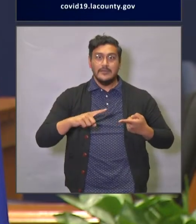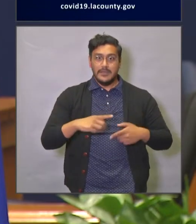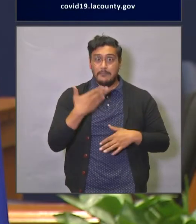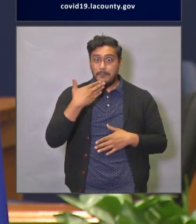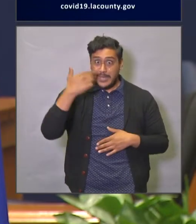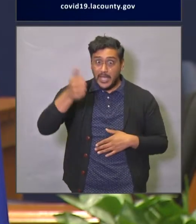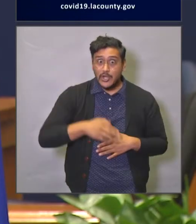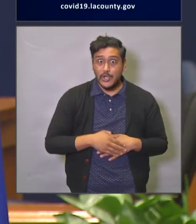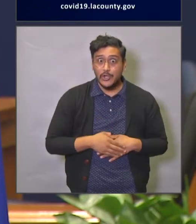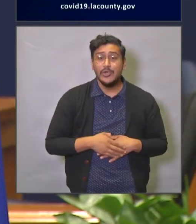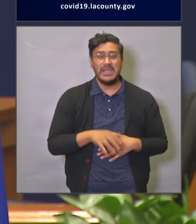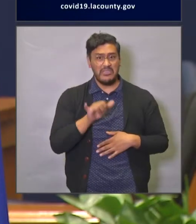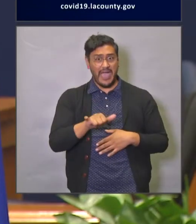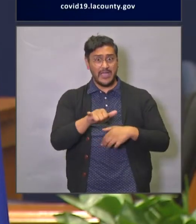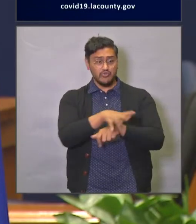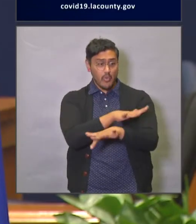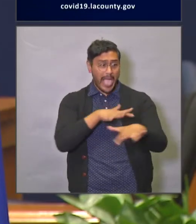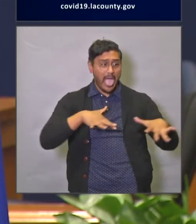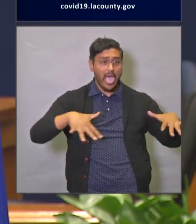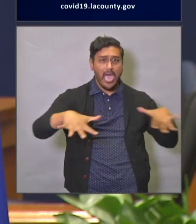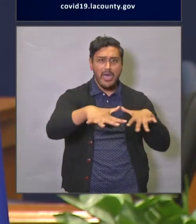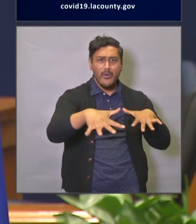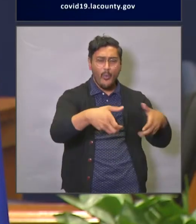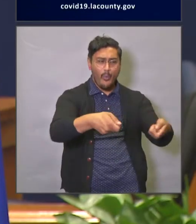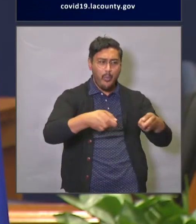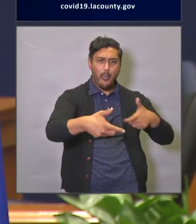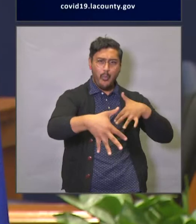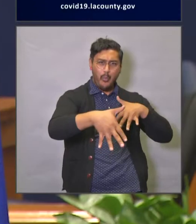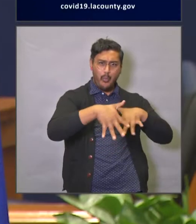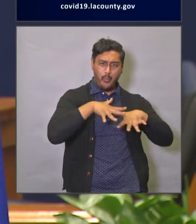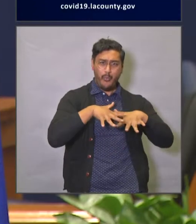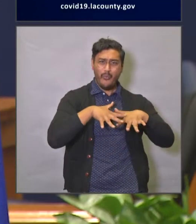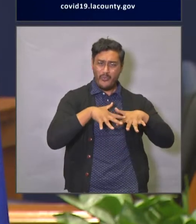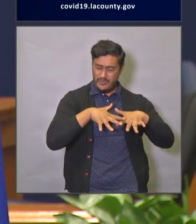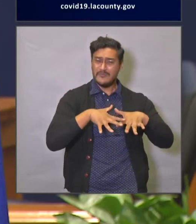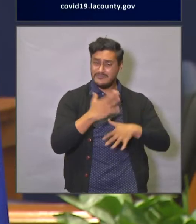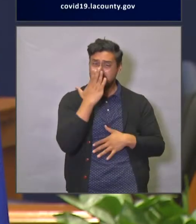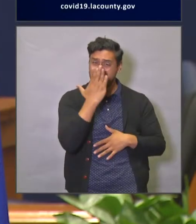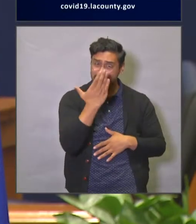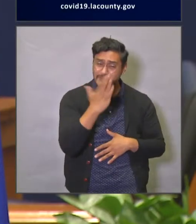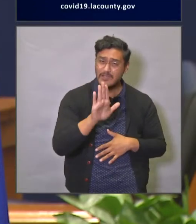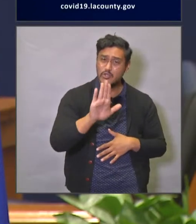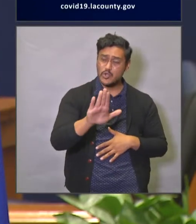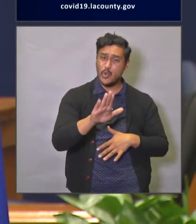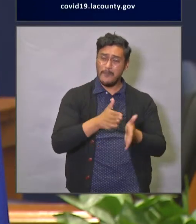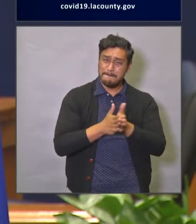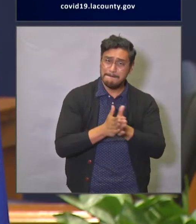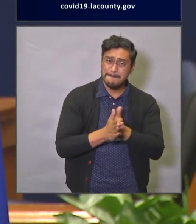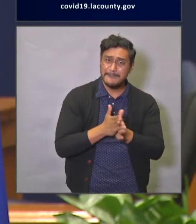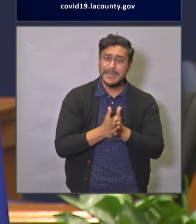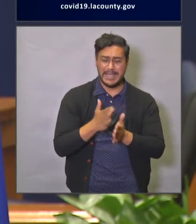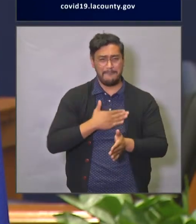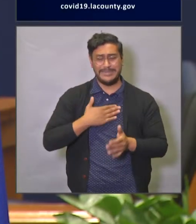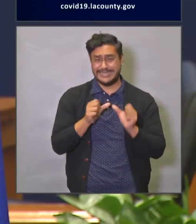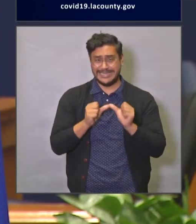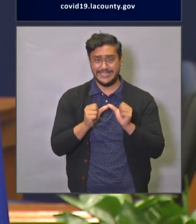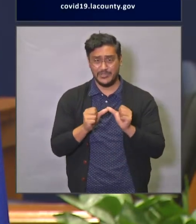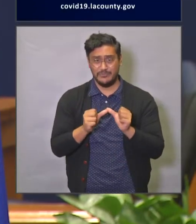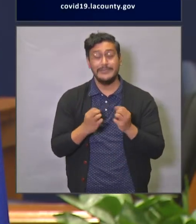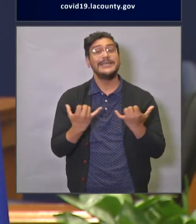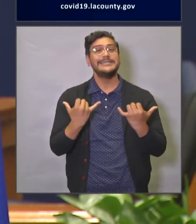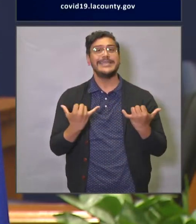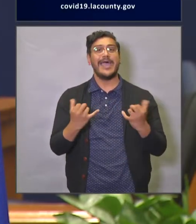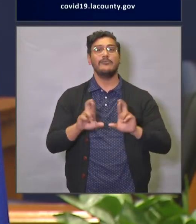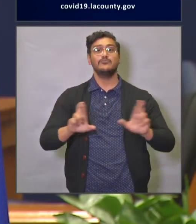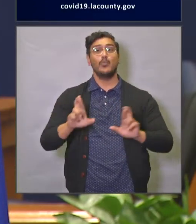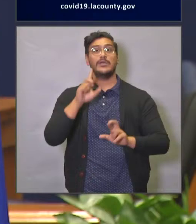been able to reduce transmission across the community, and I'm very grateful for your efforts and ask that they continue. We'll now take